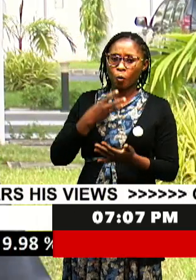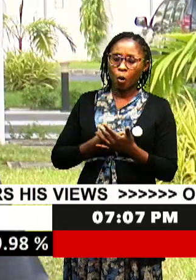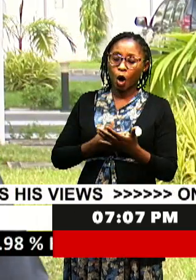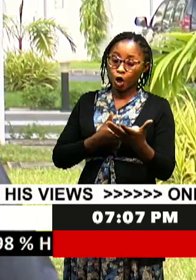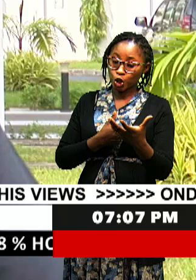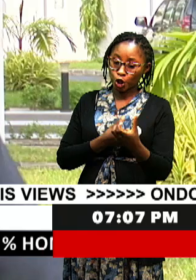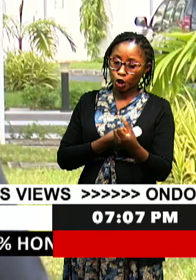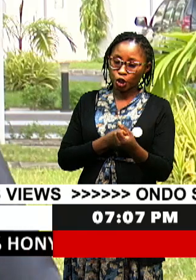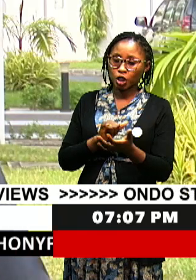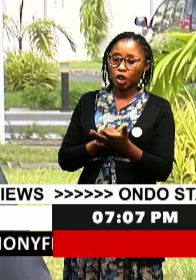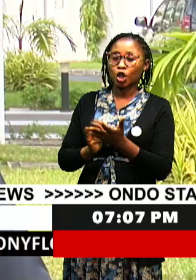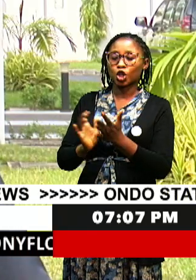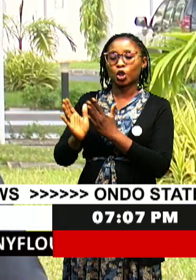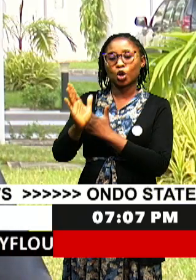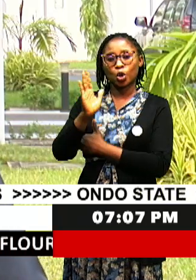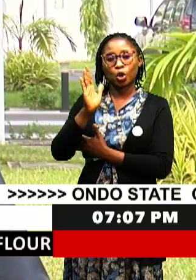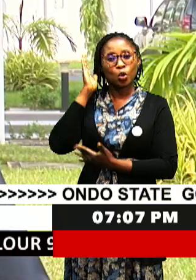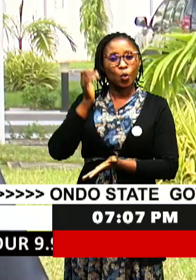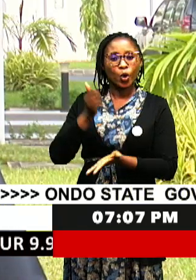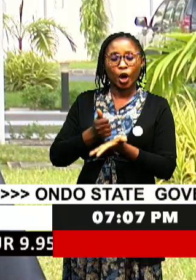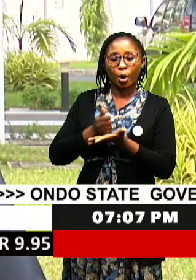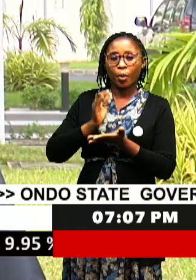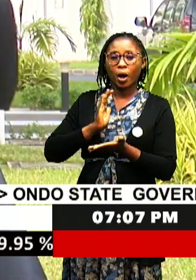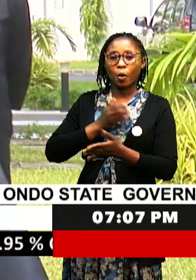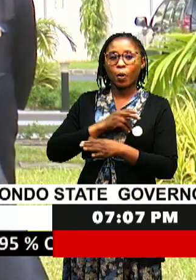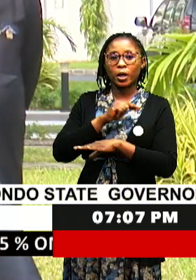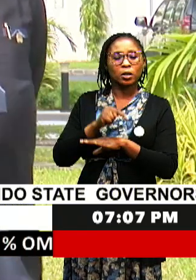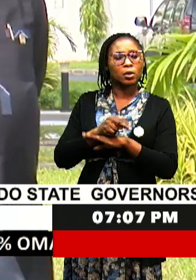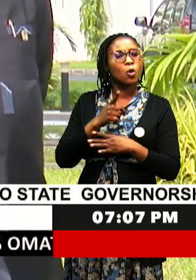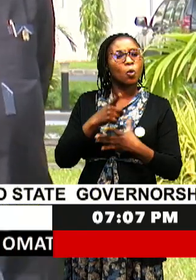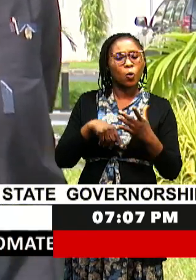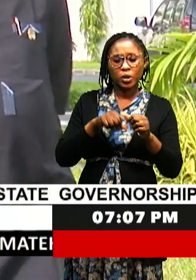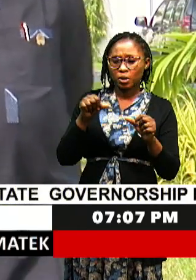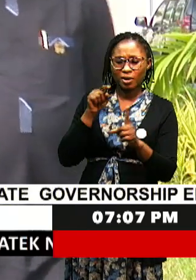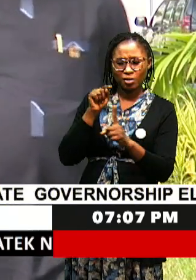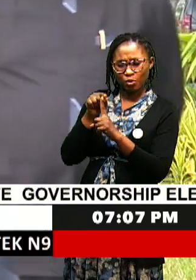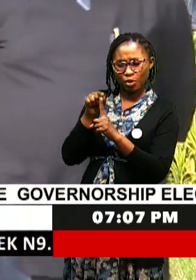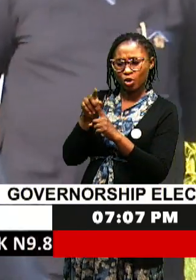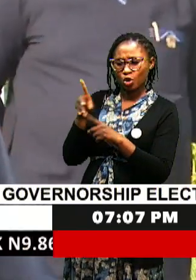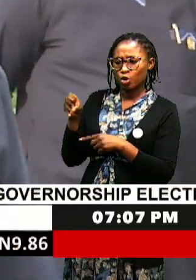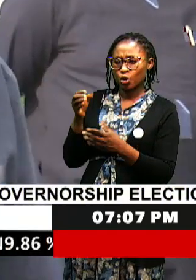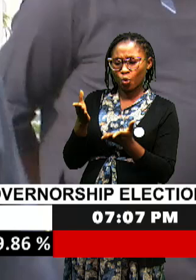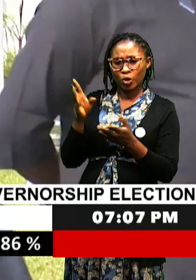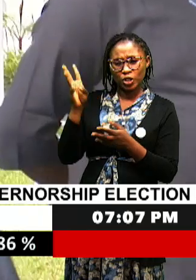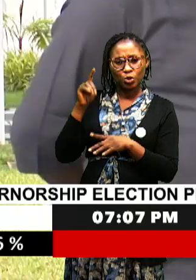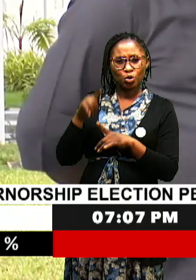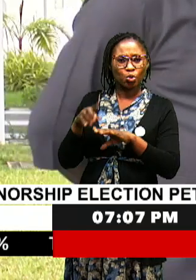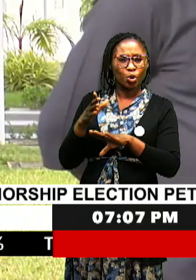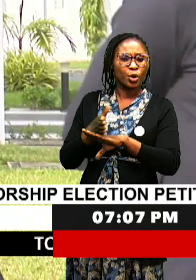trust that God will help our nation. What areas specifically do you want him to improve on?